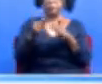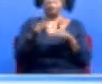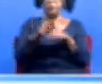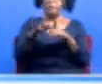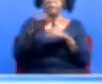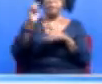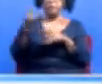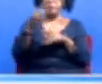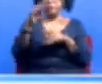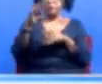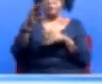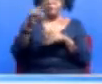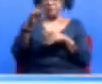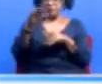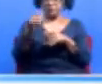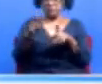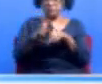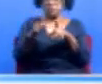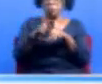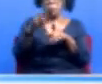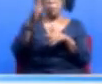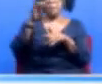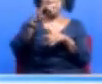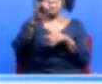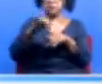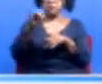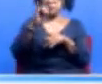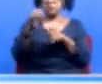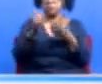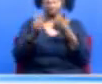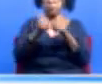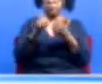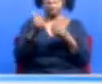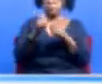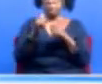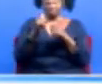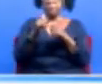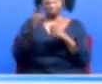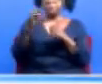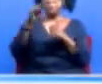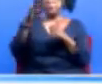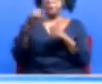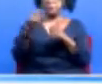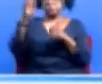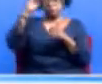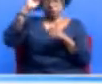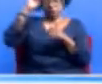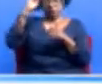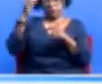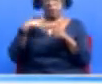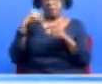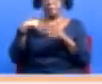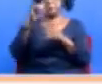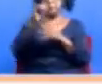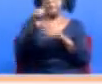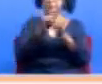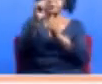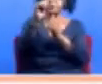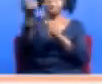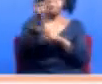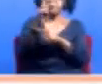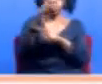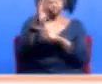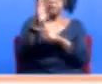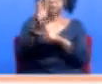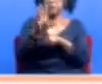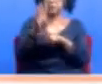Track and Field at Ulinzi Sports Complex Saturday afternoon. Nganga of Kenya Police crossed the line in 15 minutes and 30.53